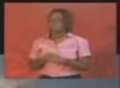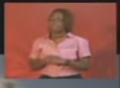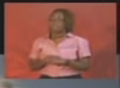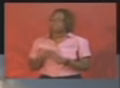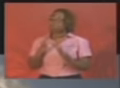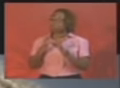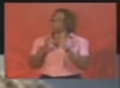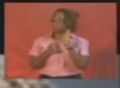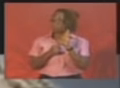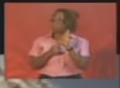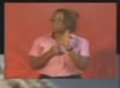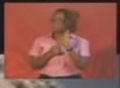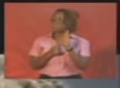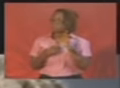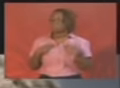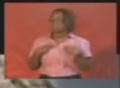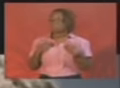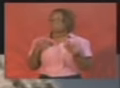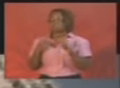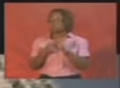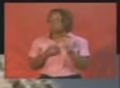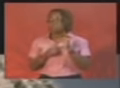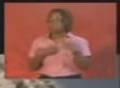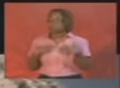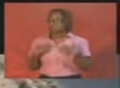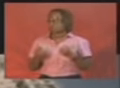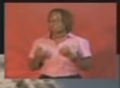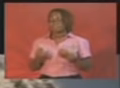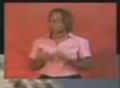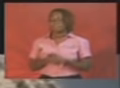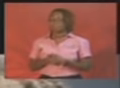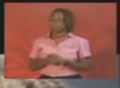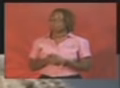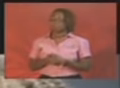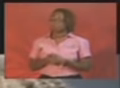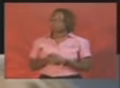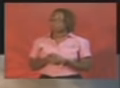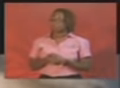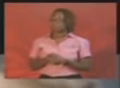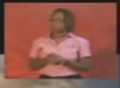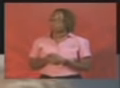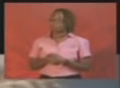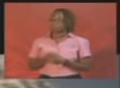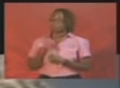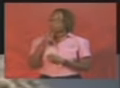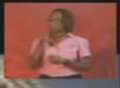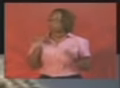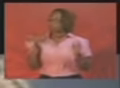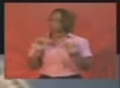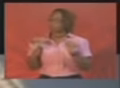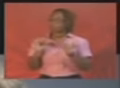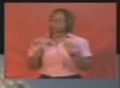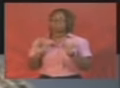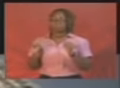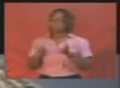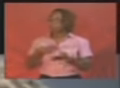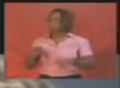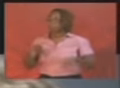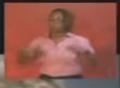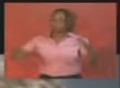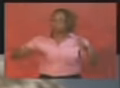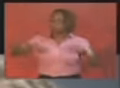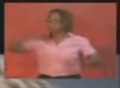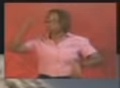regulations. In the regulations, it indicates that we shouldn't have any fetes or no parties in public